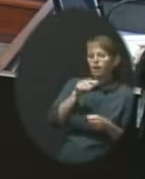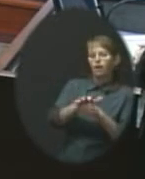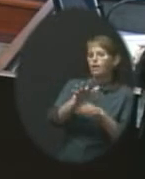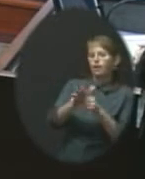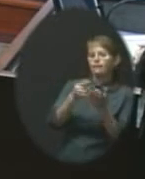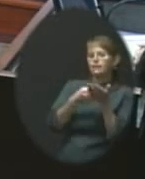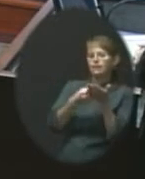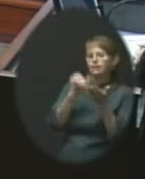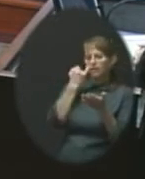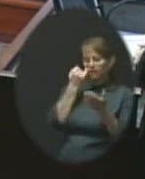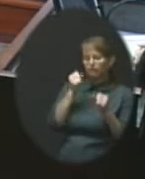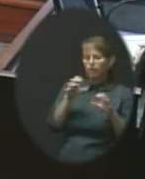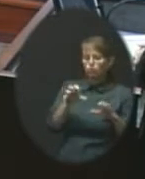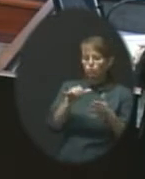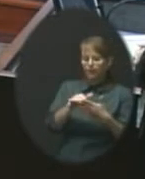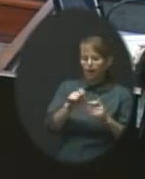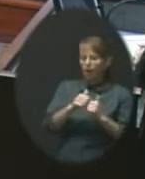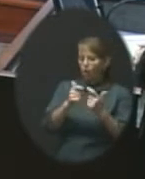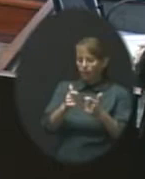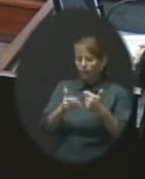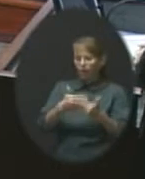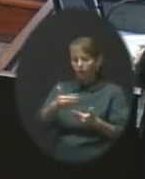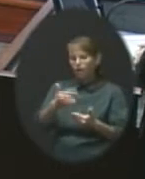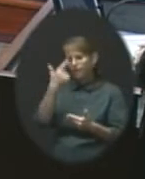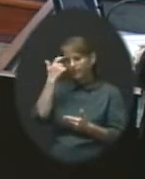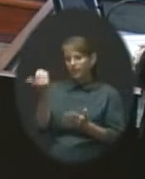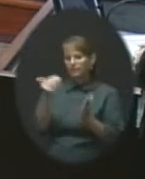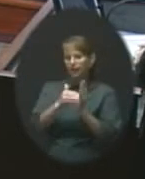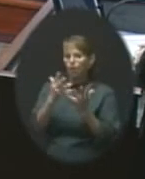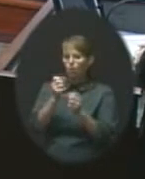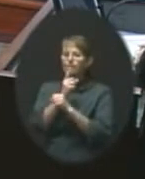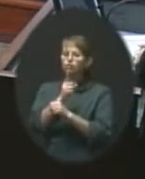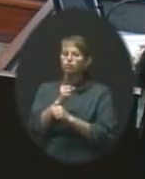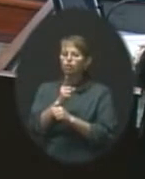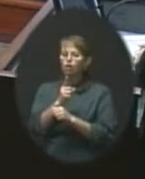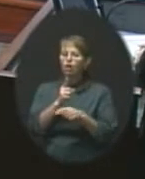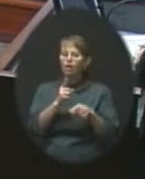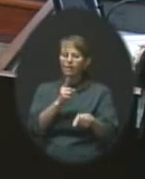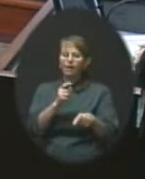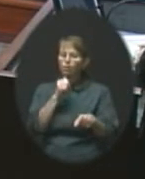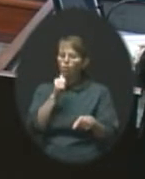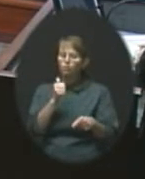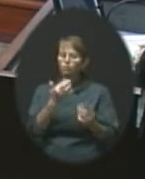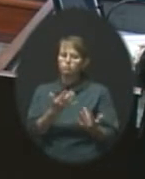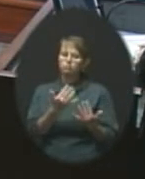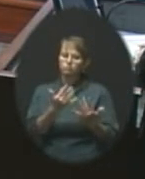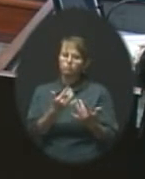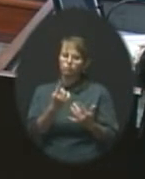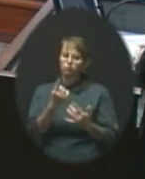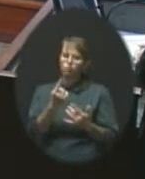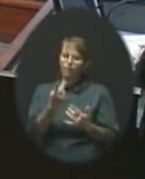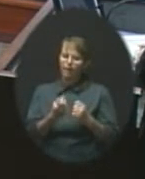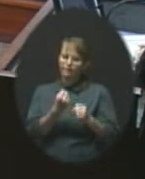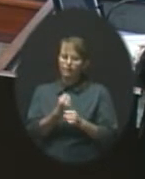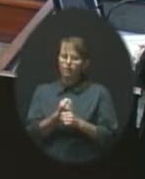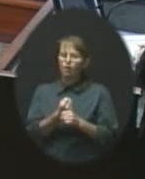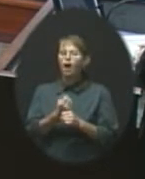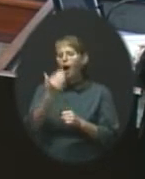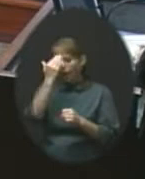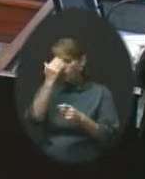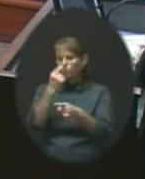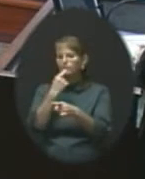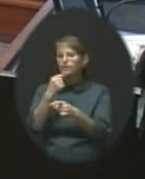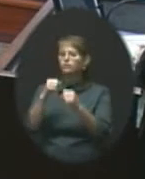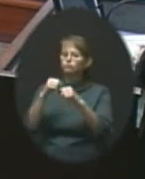can do this and how quickly we can do it, because again, I want to make sure that's not something that's going to sit there for a year and a half in the condition. I know you're saying it's structurally sound, but in